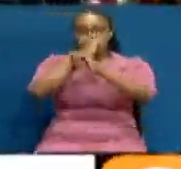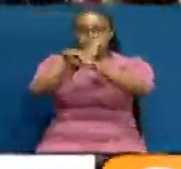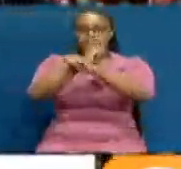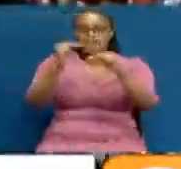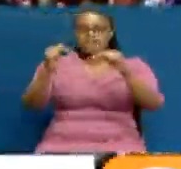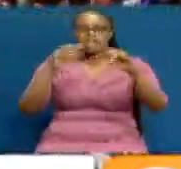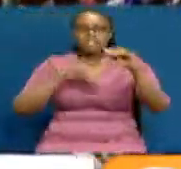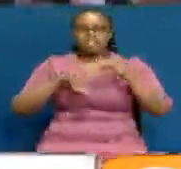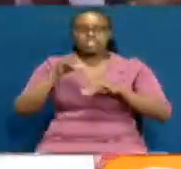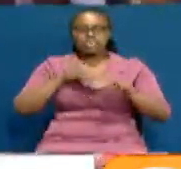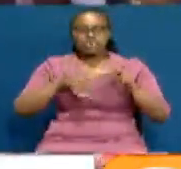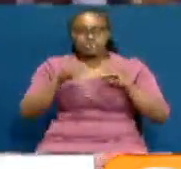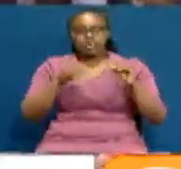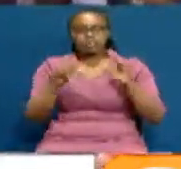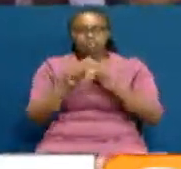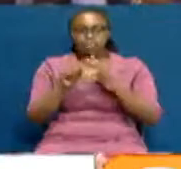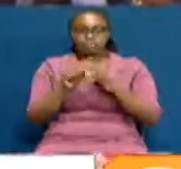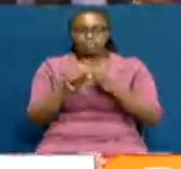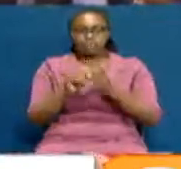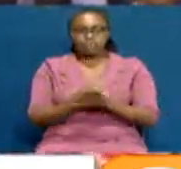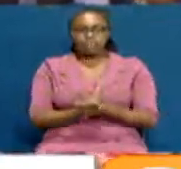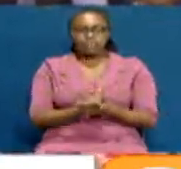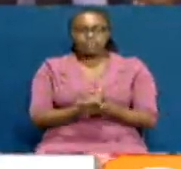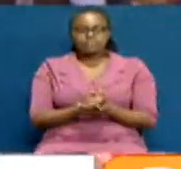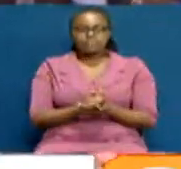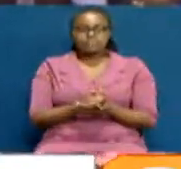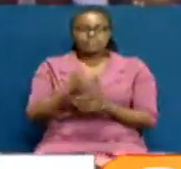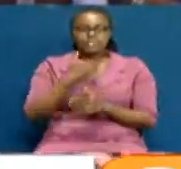the corruption cloud.